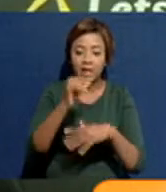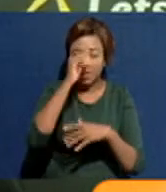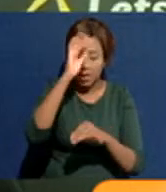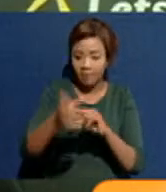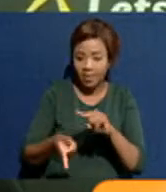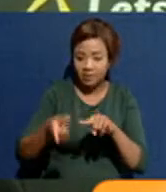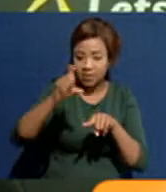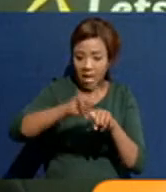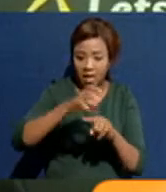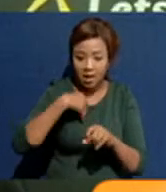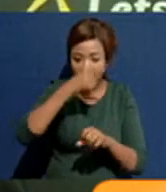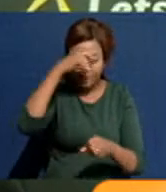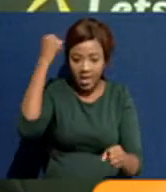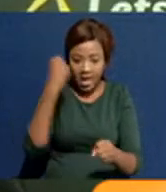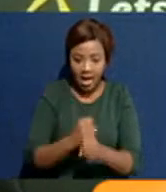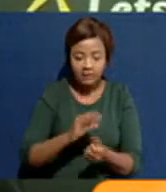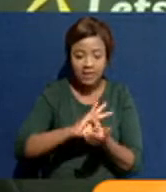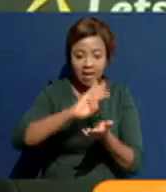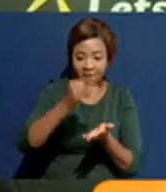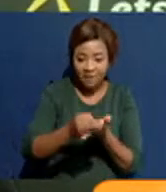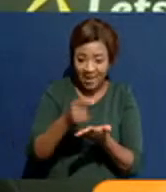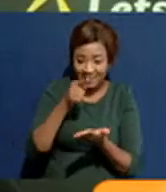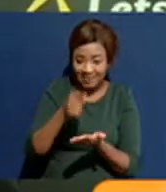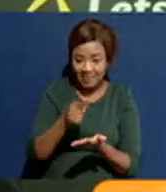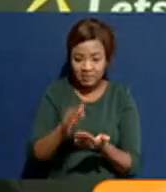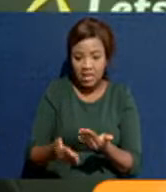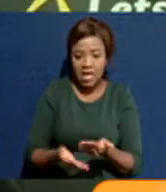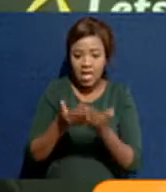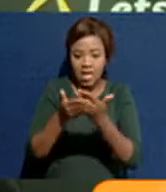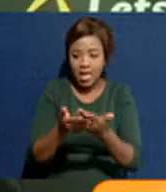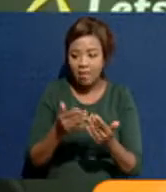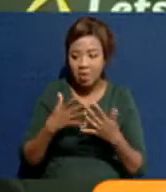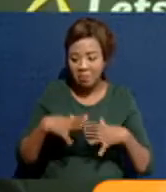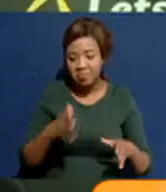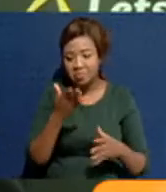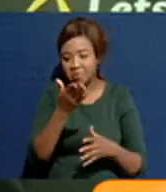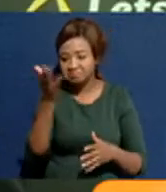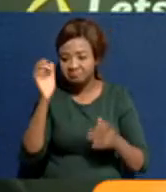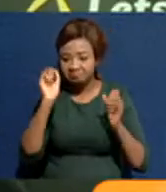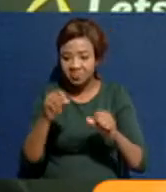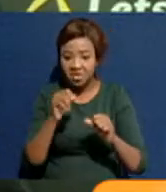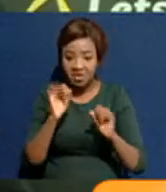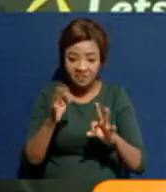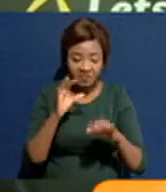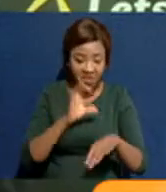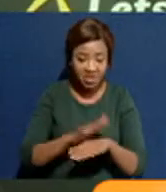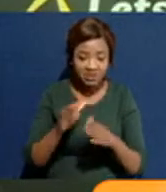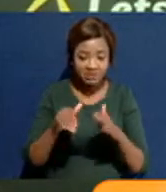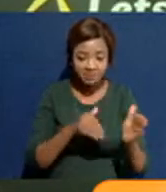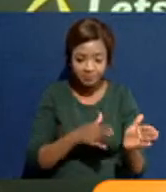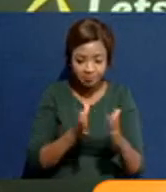is what we are seeing working now as a rehabilitation, where people are able to, given a chance, a second chance,